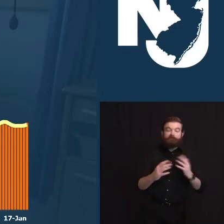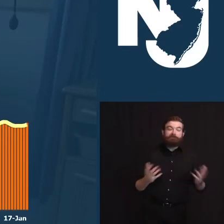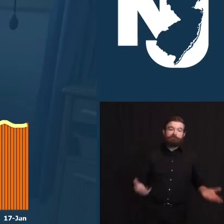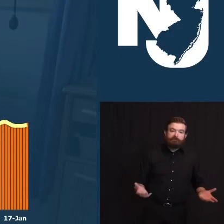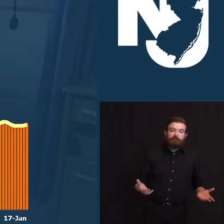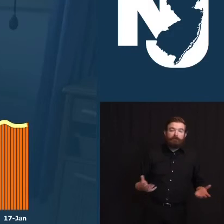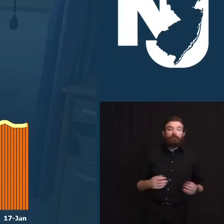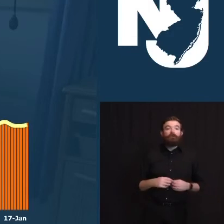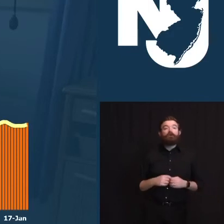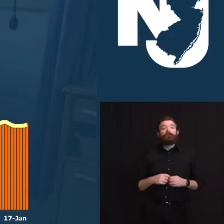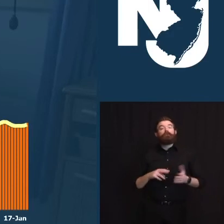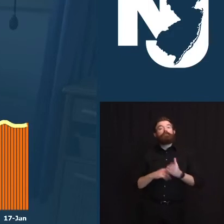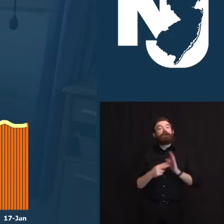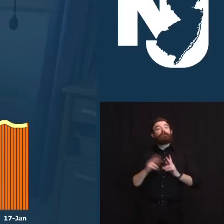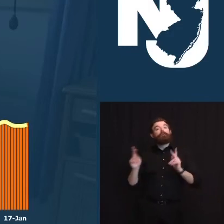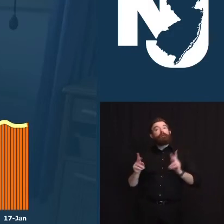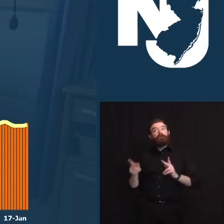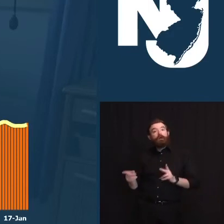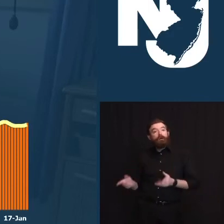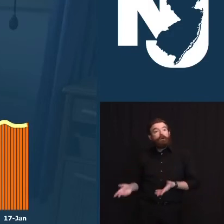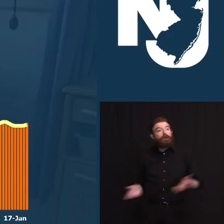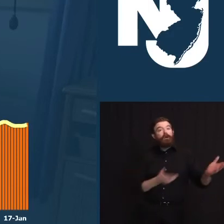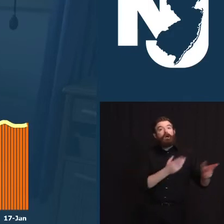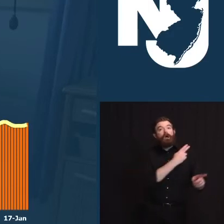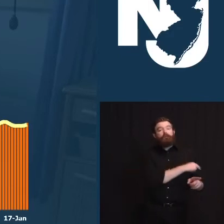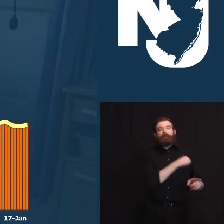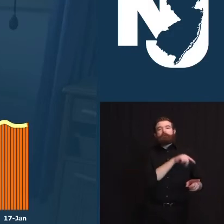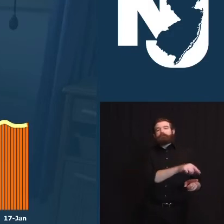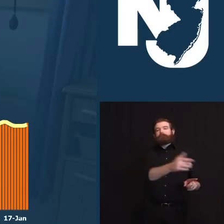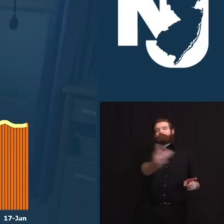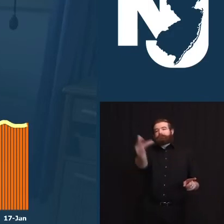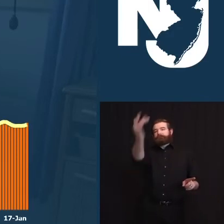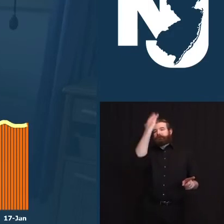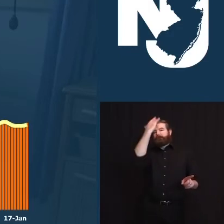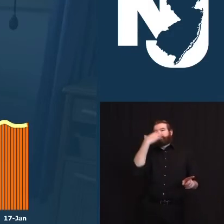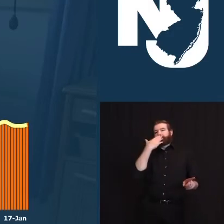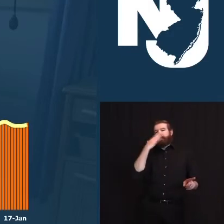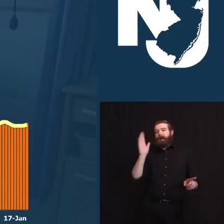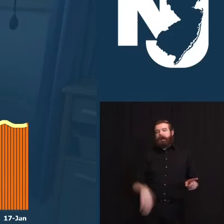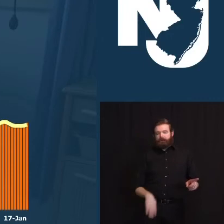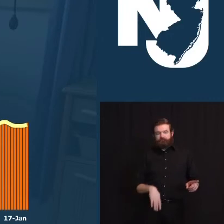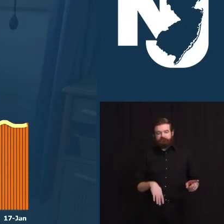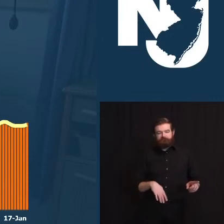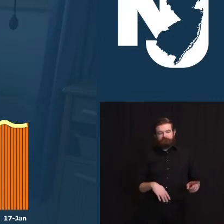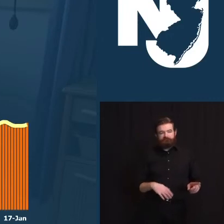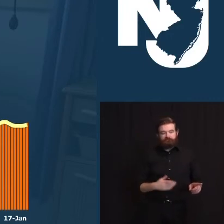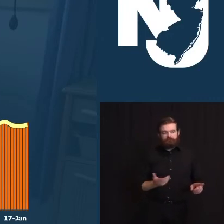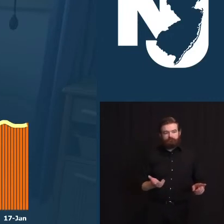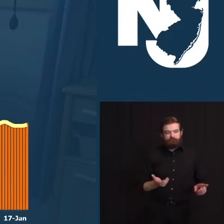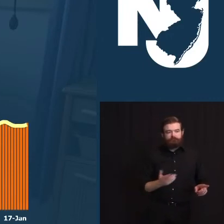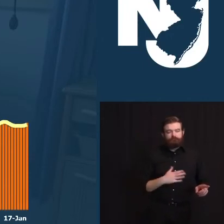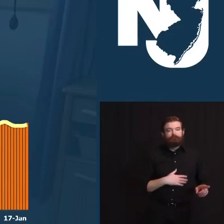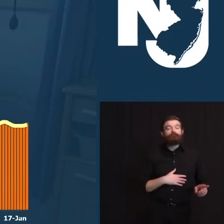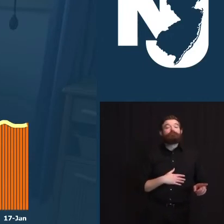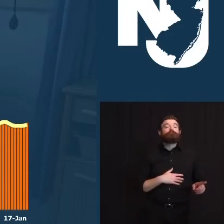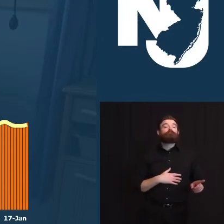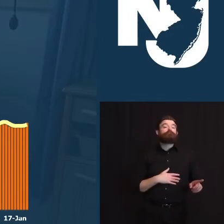are really sick, and more often than not. So the percentage of that number that's in an ICU bed is going up.